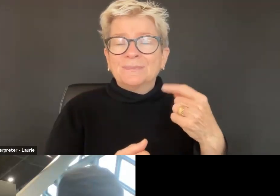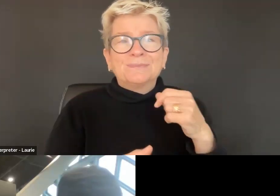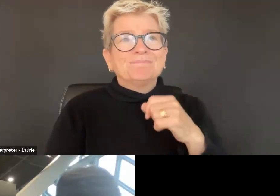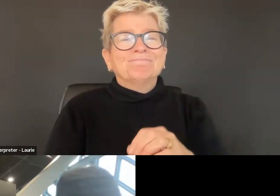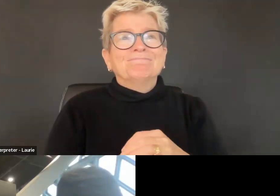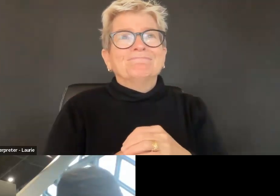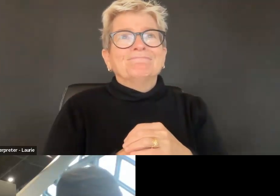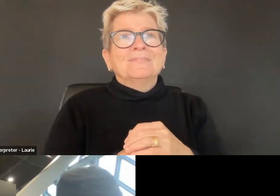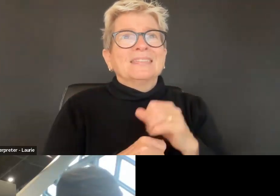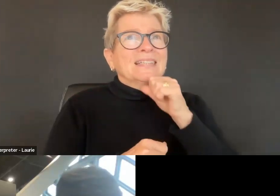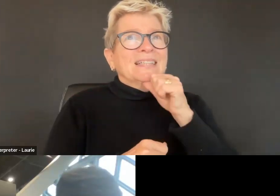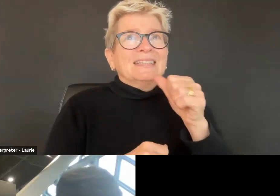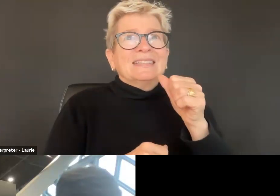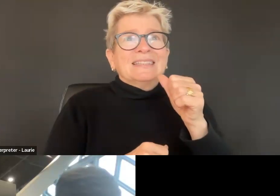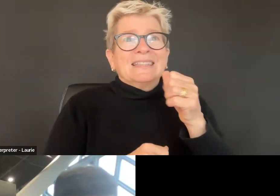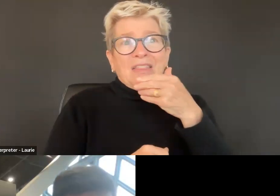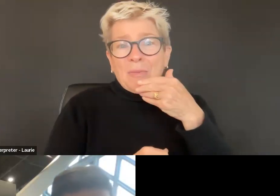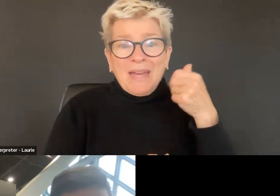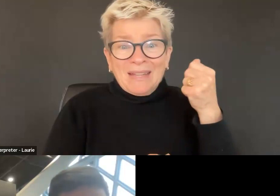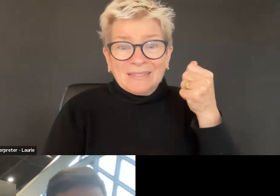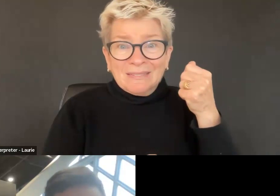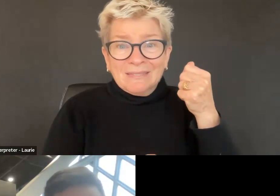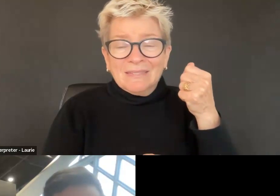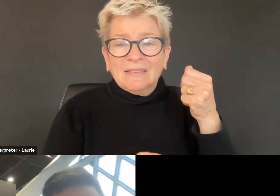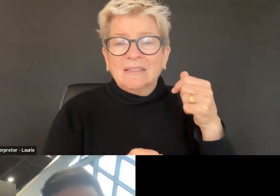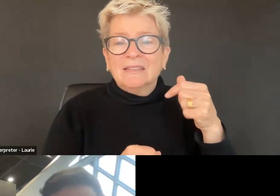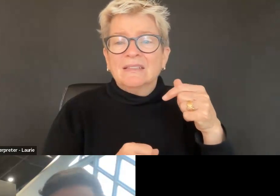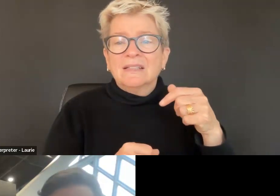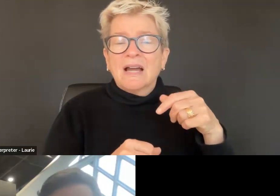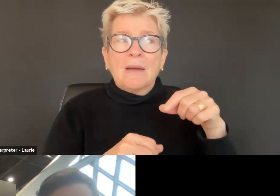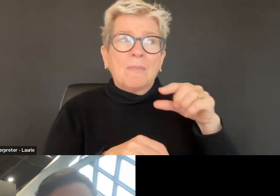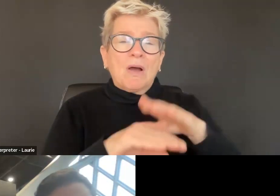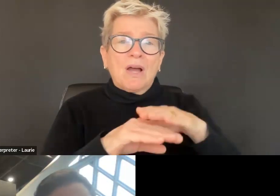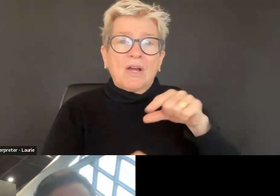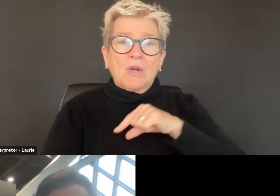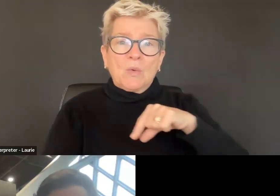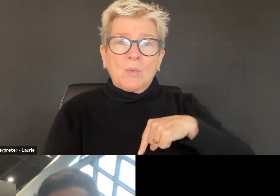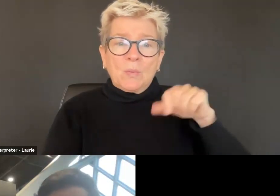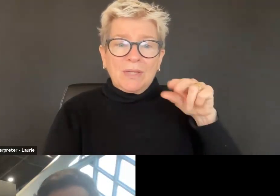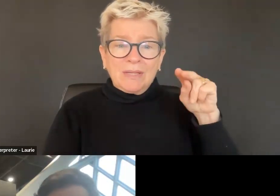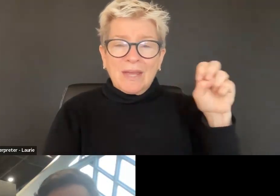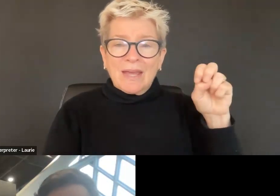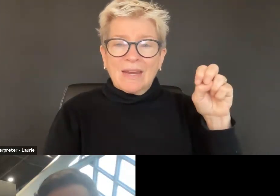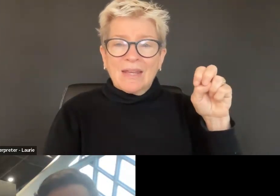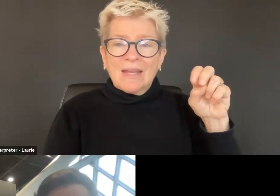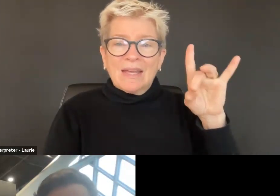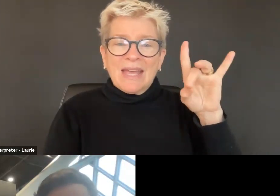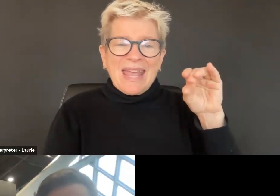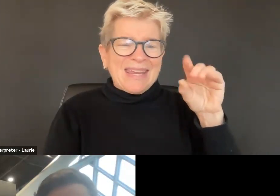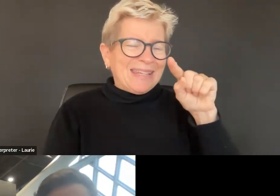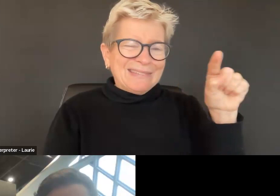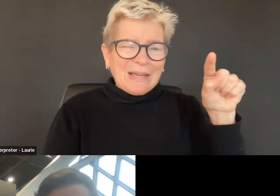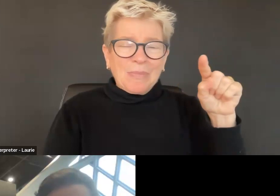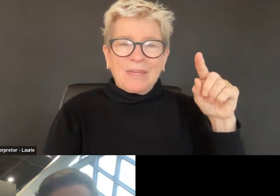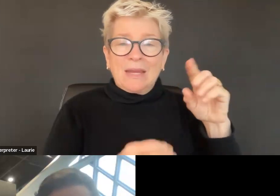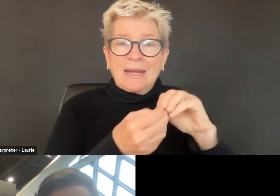exactly the best. So I'm in Queen Anne. It's 80 something people in the